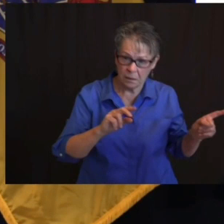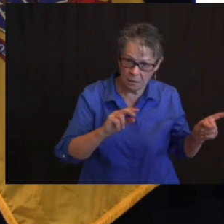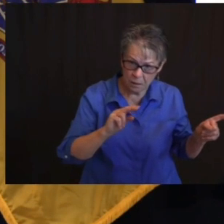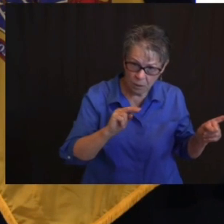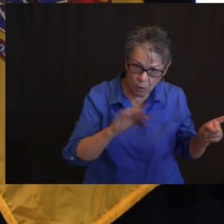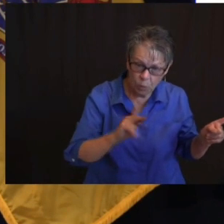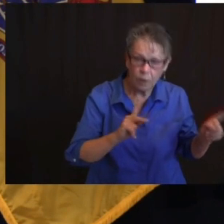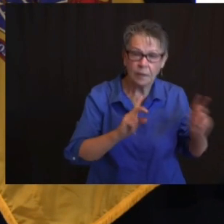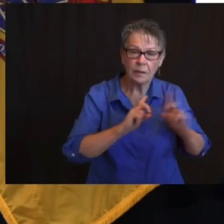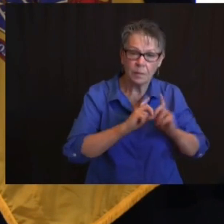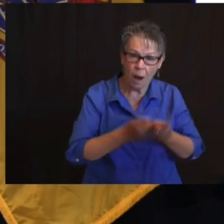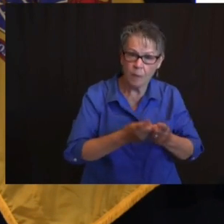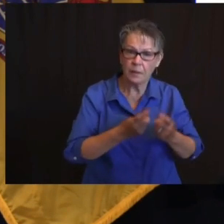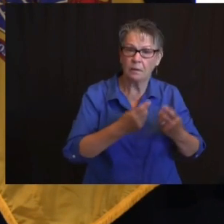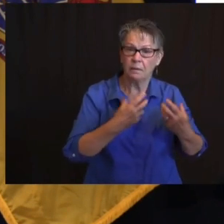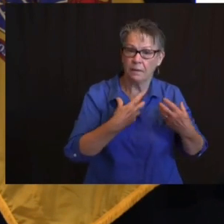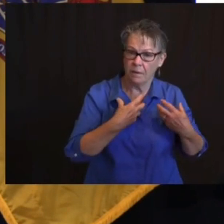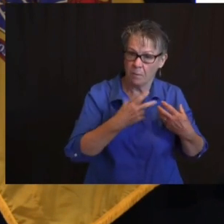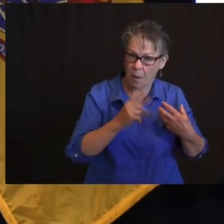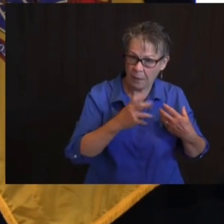We're going to start over here, Matt.